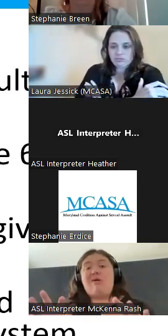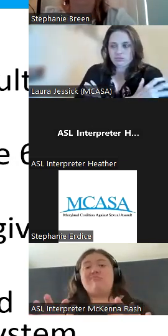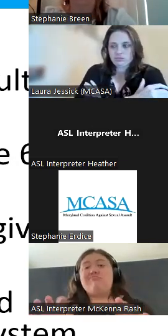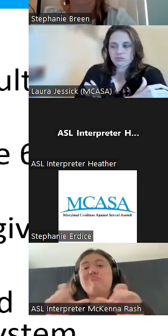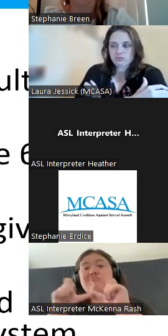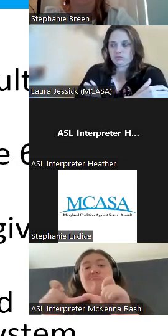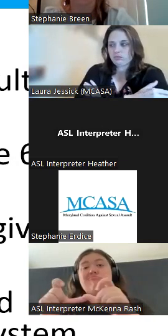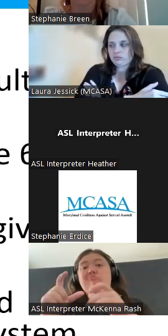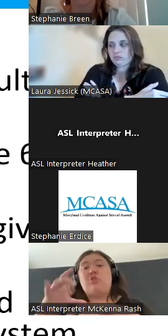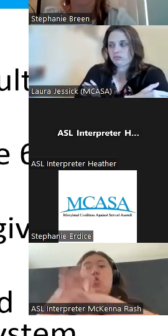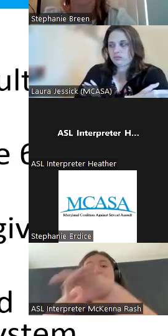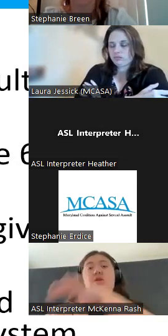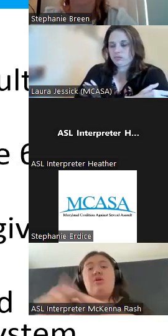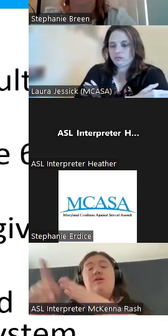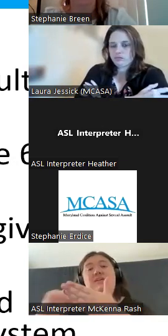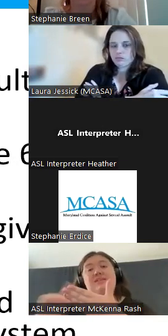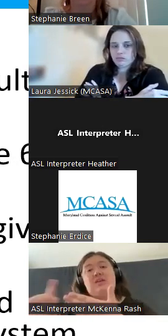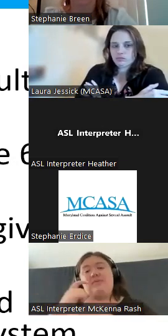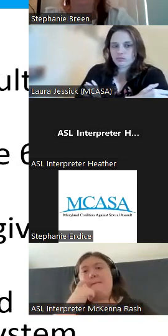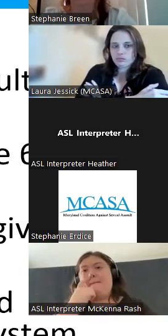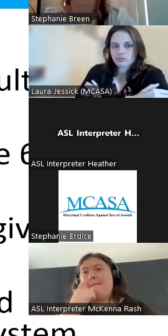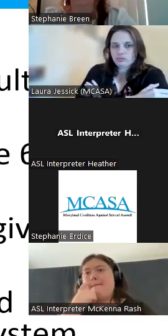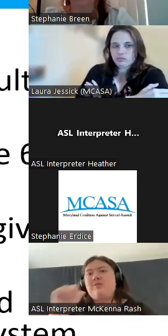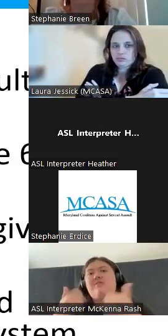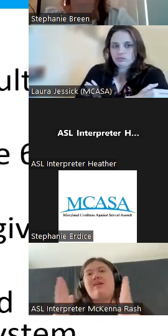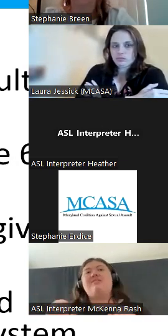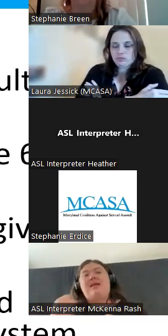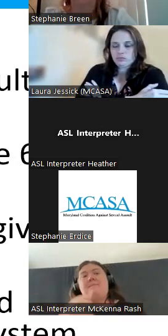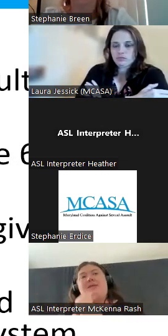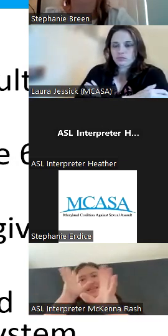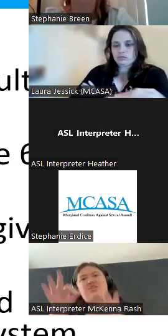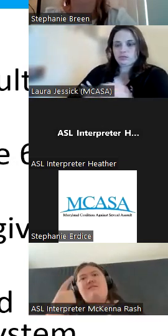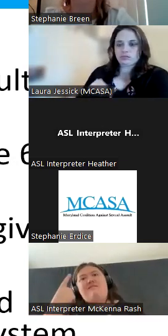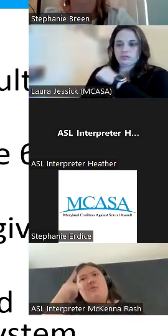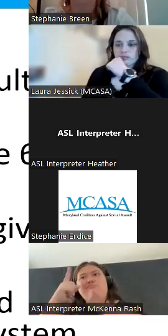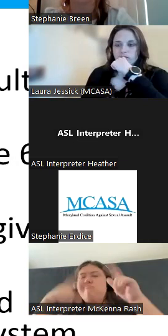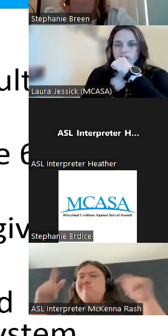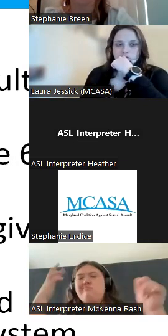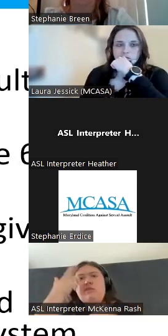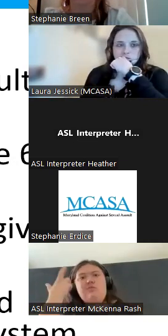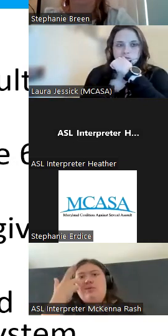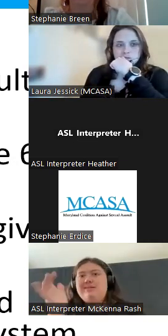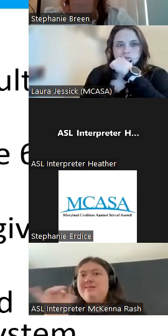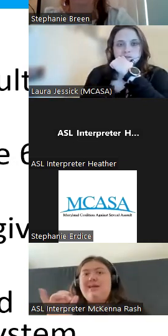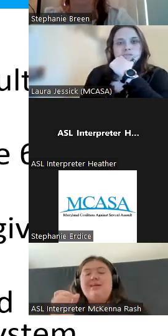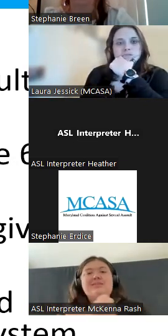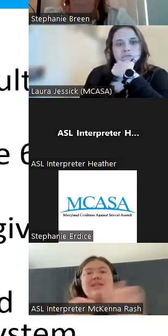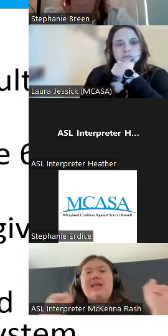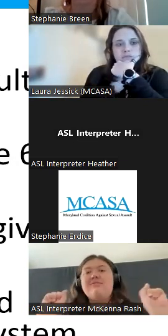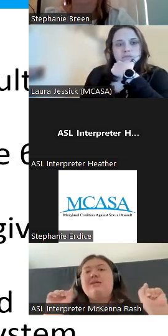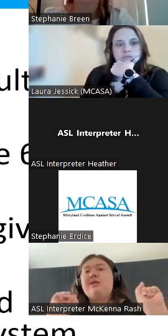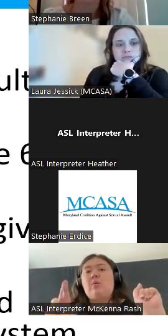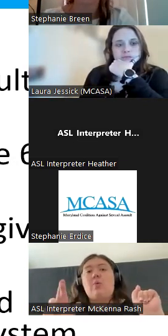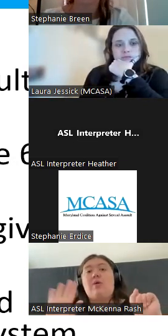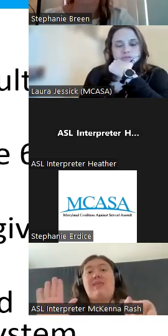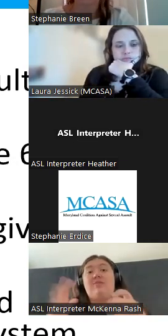criminal investigation. Survivors can make this decision for a variety of reasons, such as their safety or their